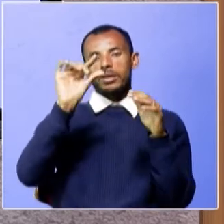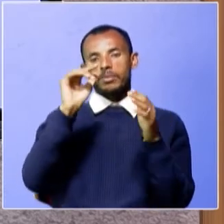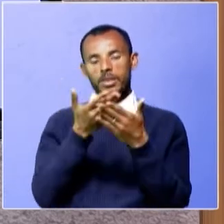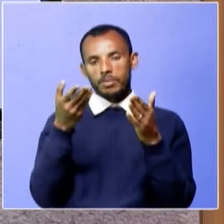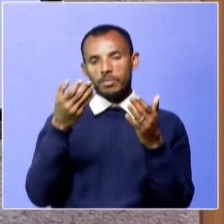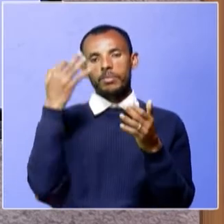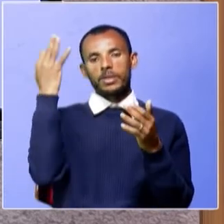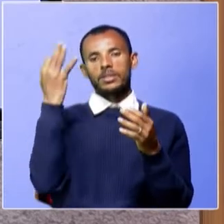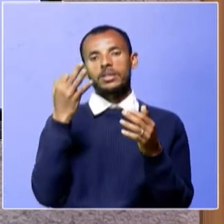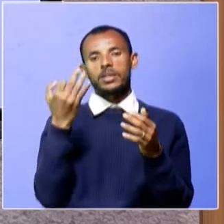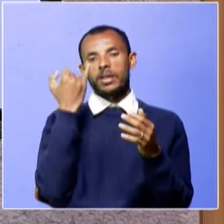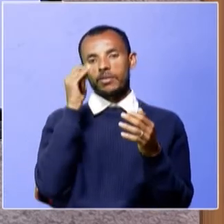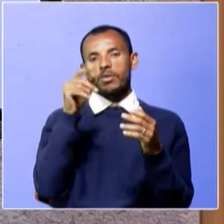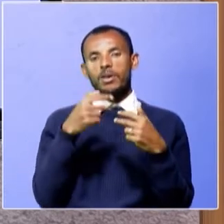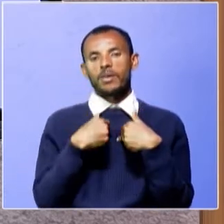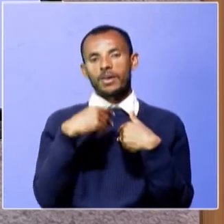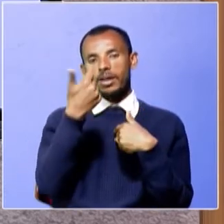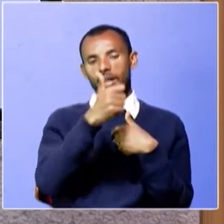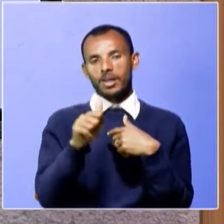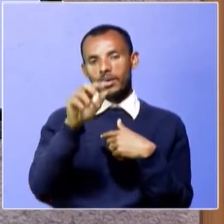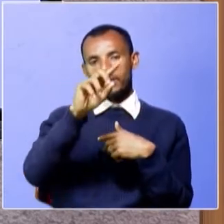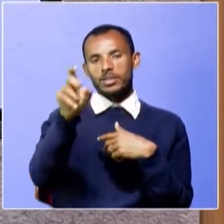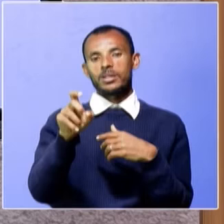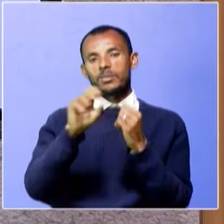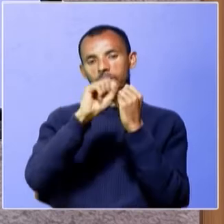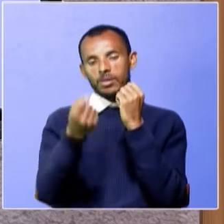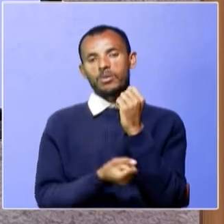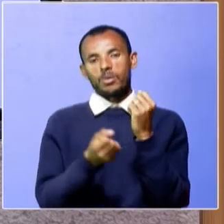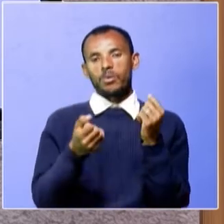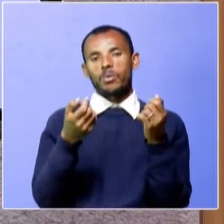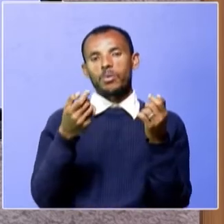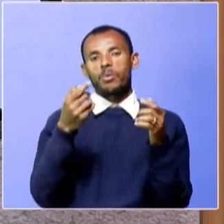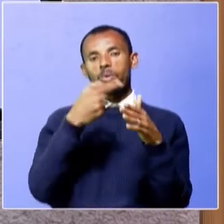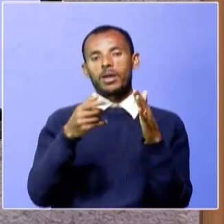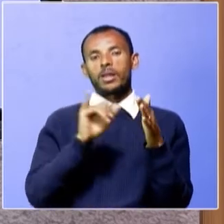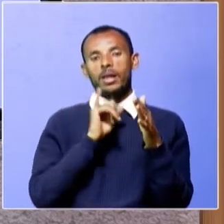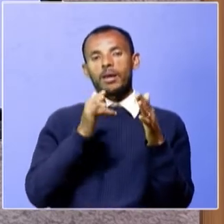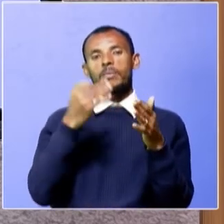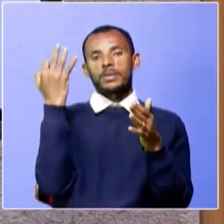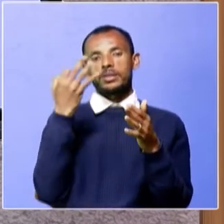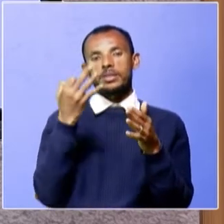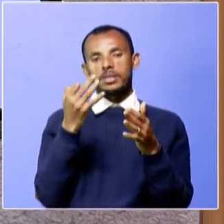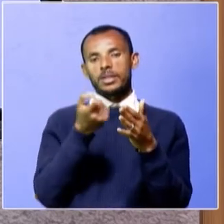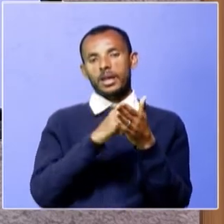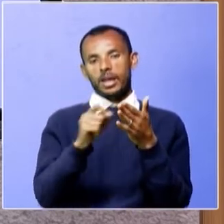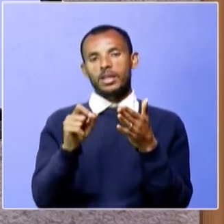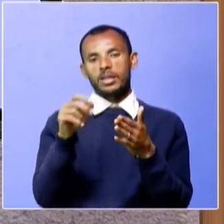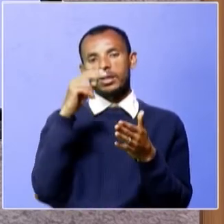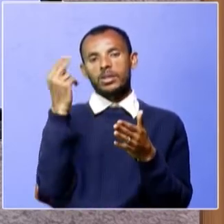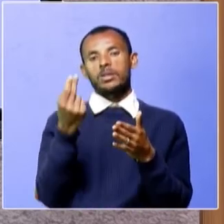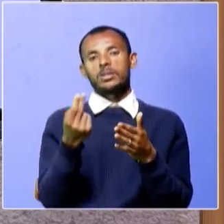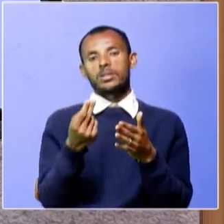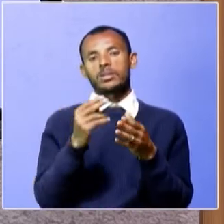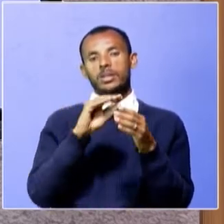my presentation. If you have any question regarding what I have presented so far, you can reach me out using my